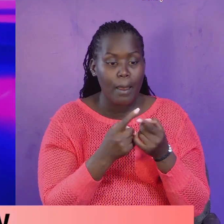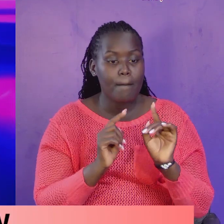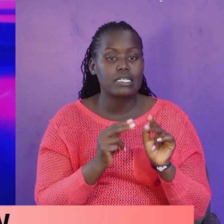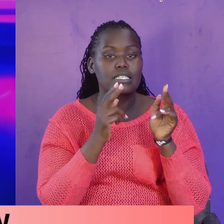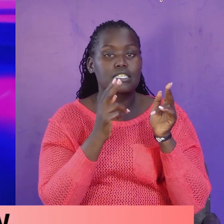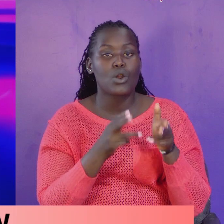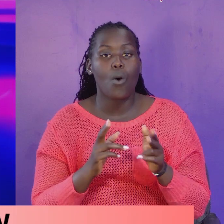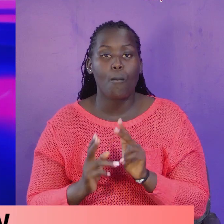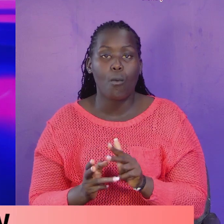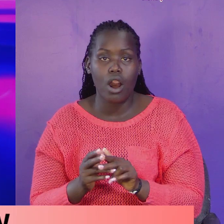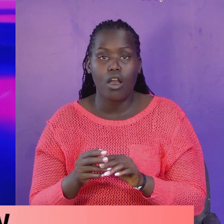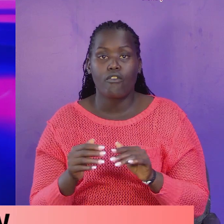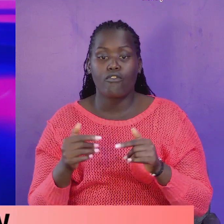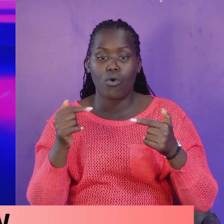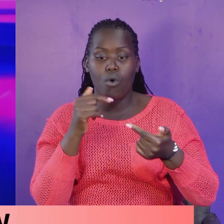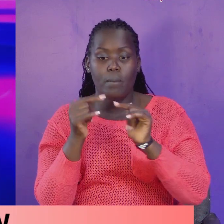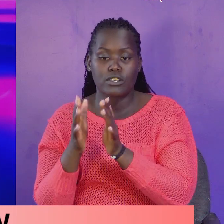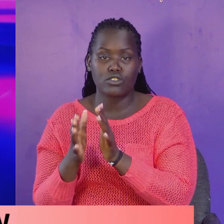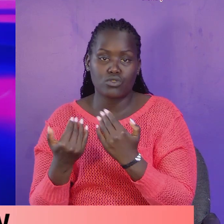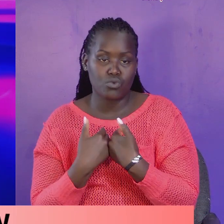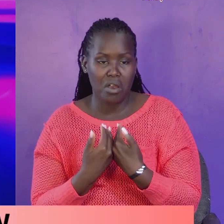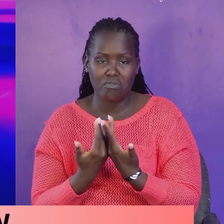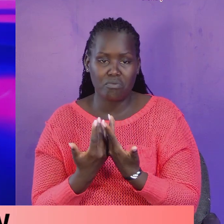have such kind of rivalry. Yeah.